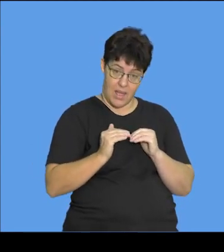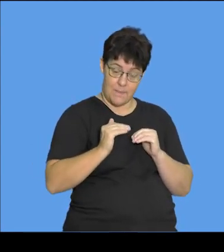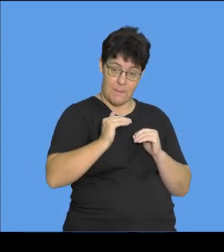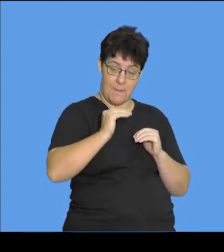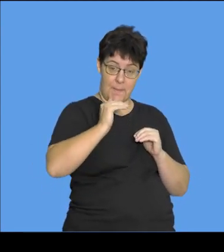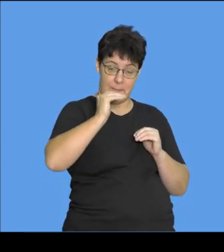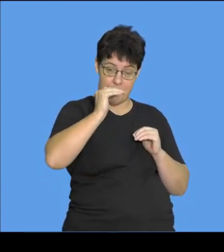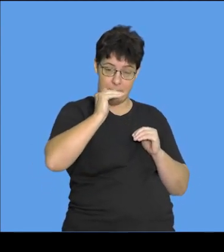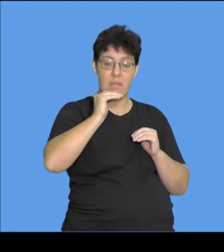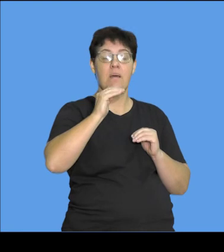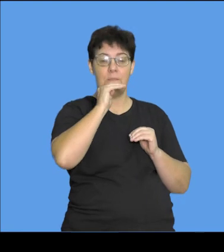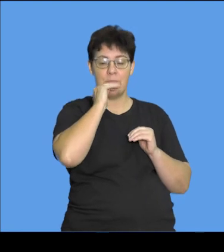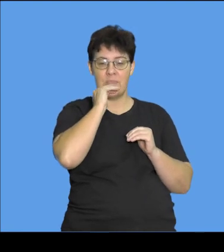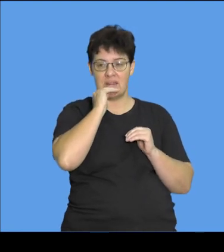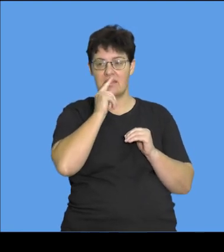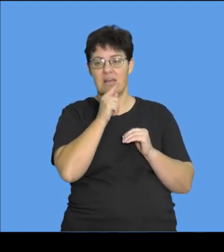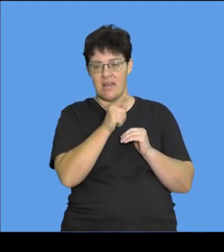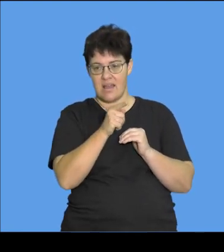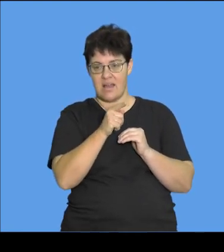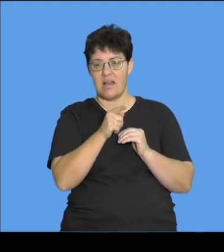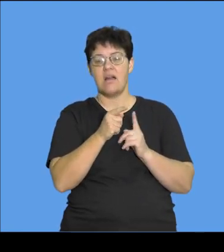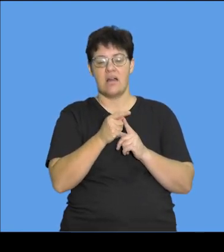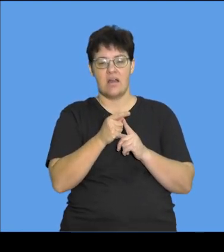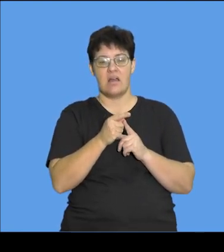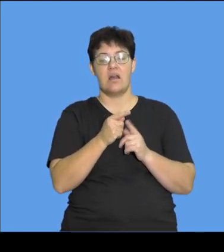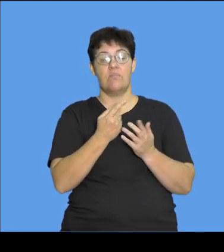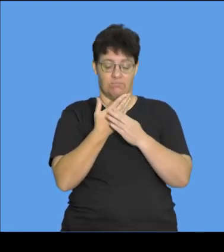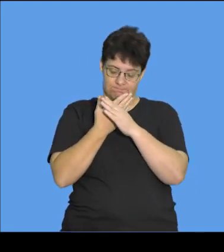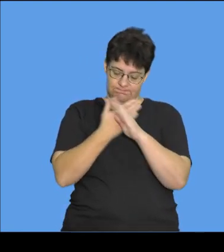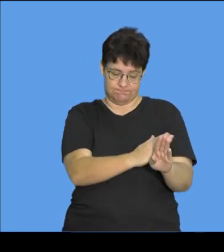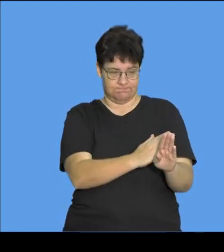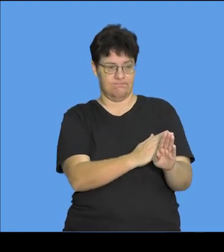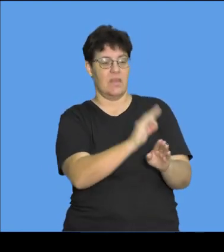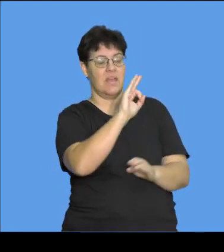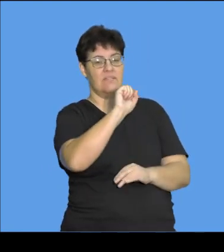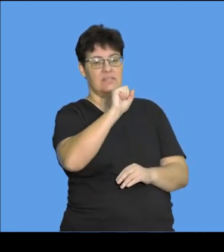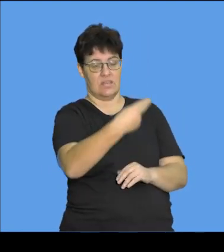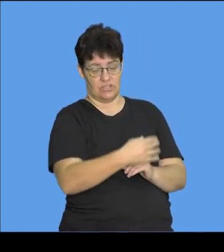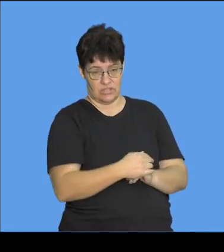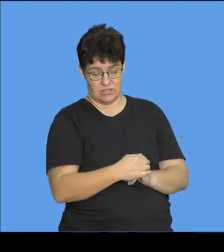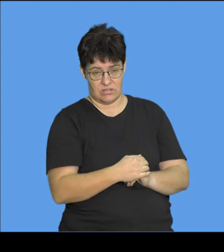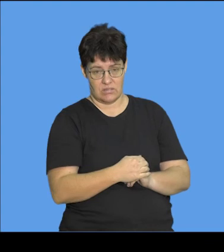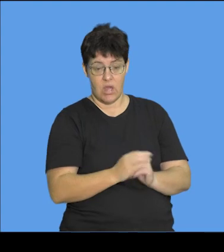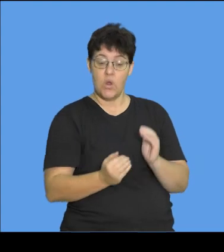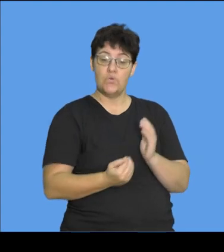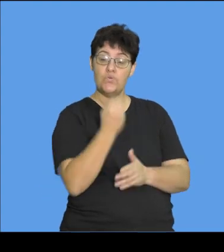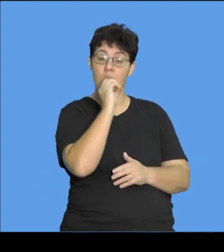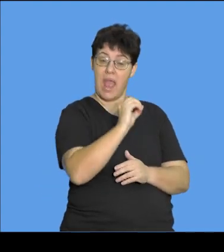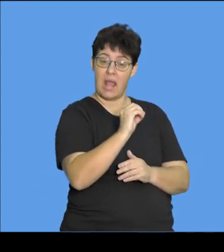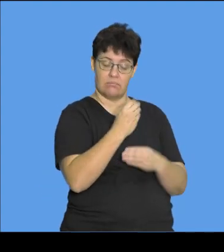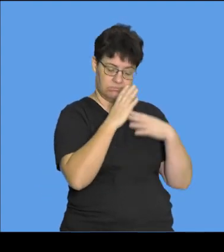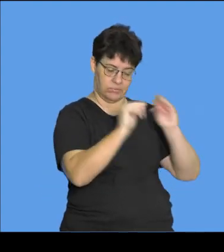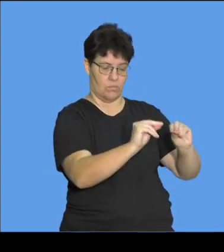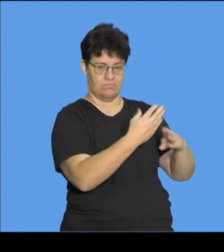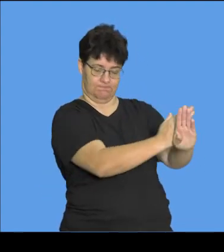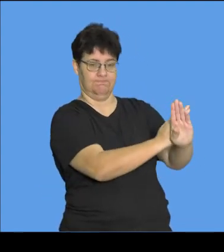will then inhibit the secretion of FSH, which will stop the production of a new egg. And we refer to that